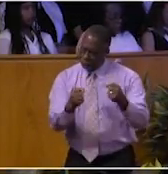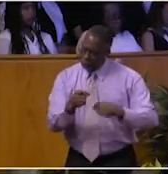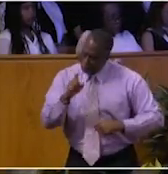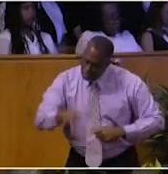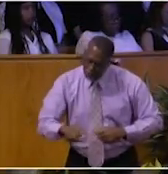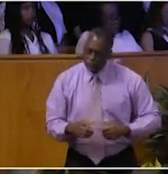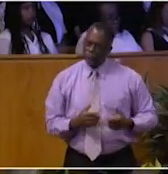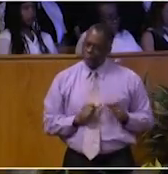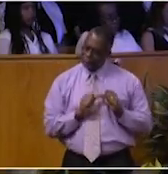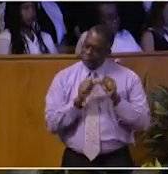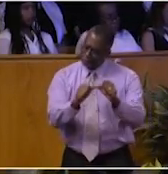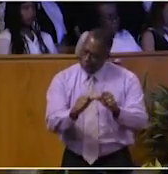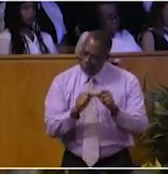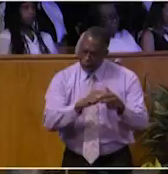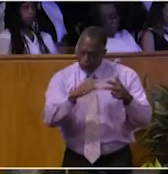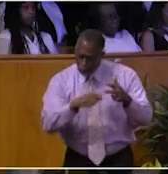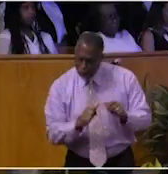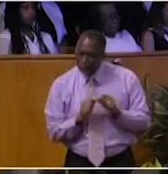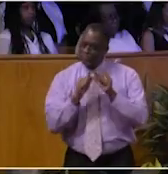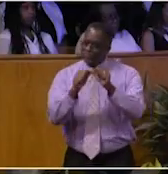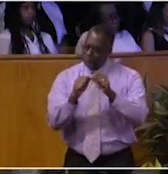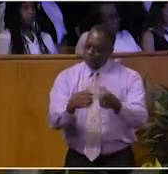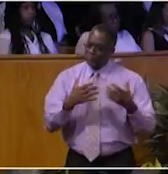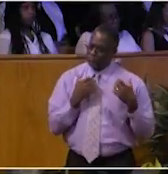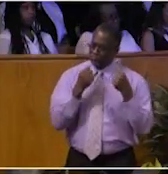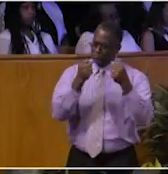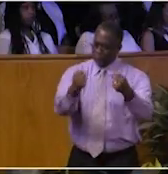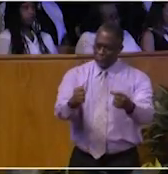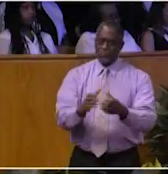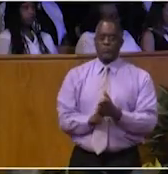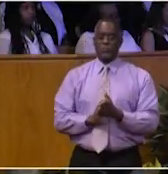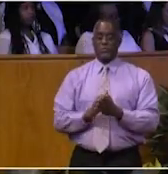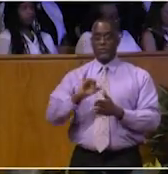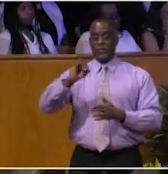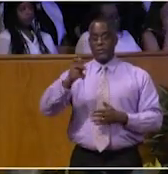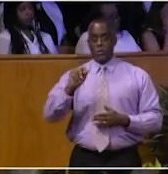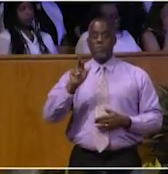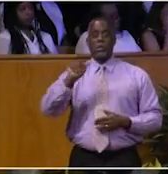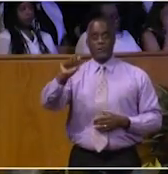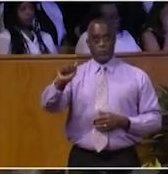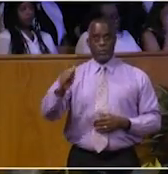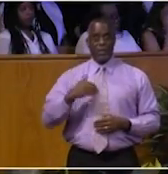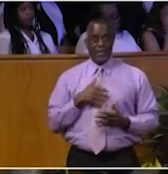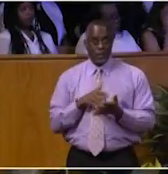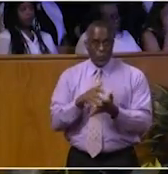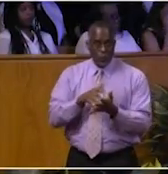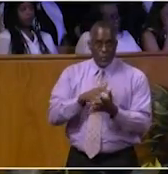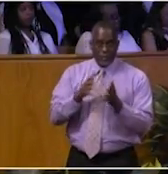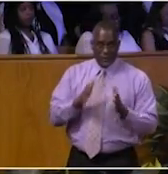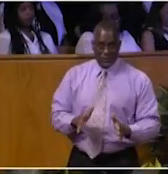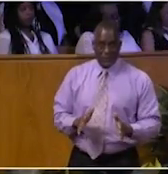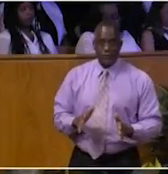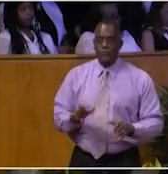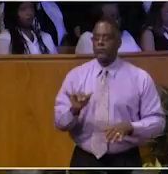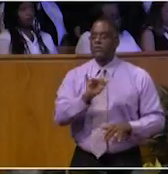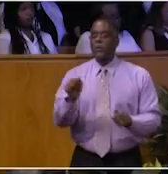I believe God was speaking to the inherent weaknesses in Joshua and in all of us. When He said,